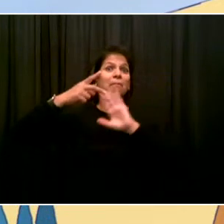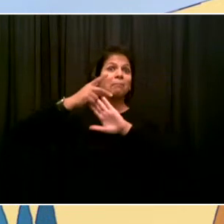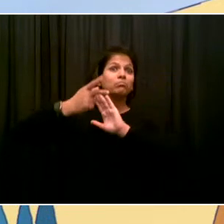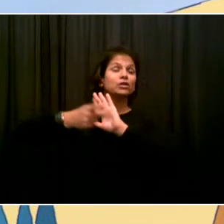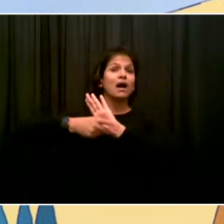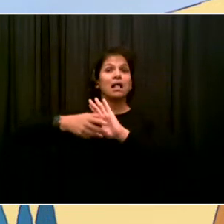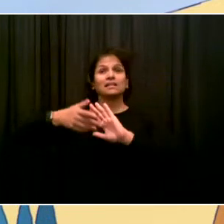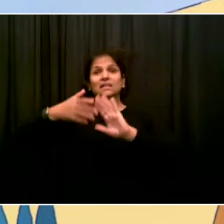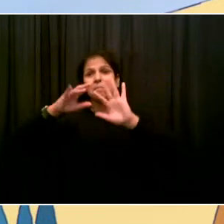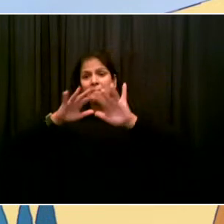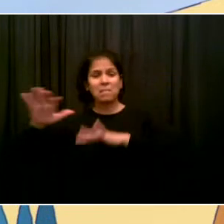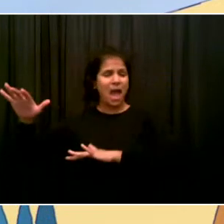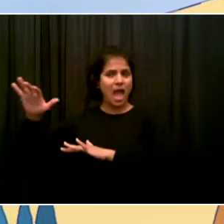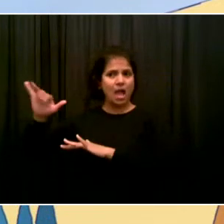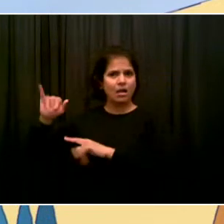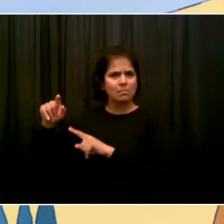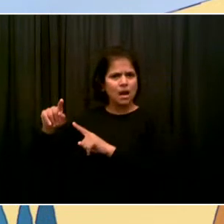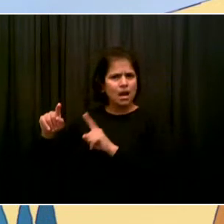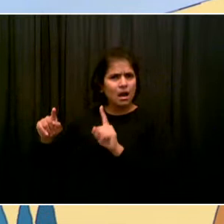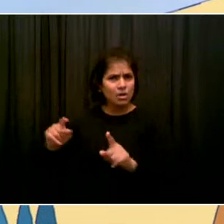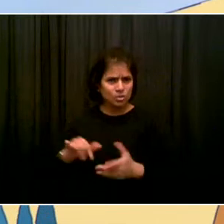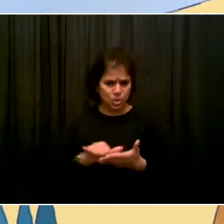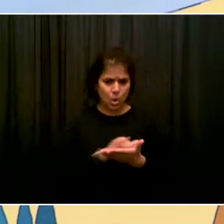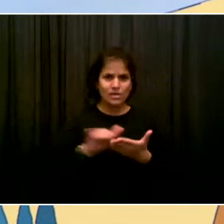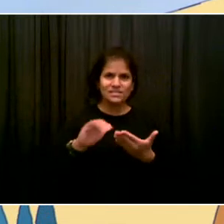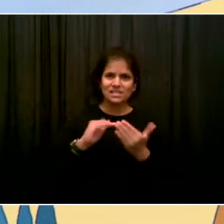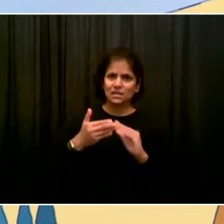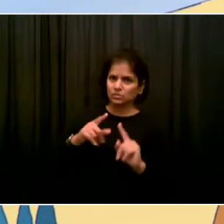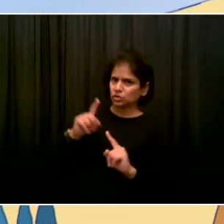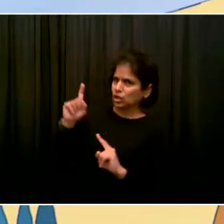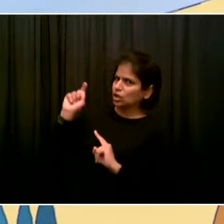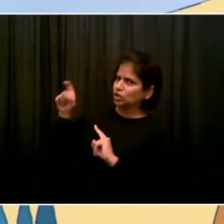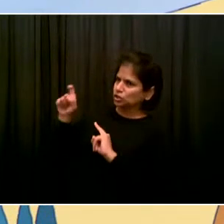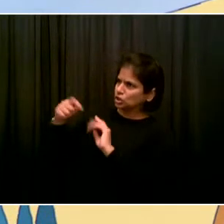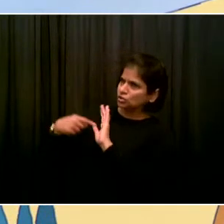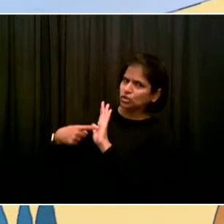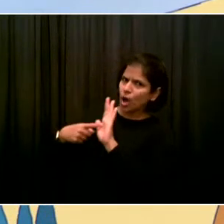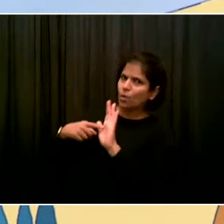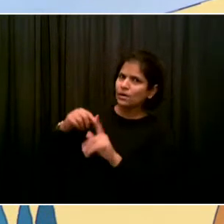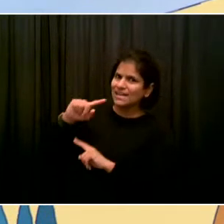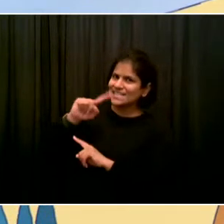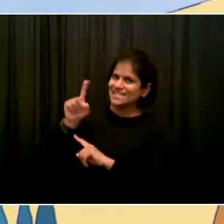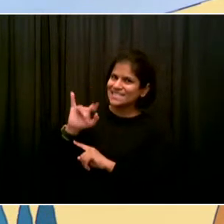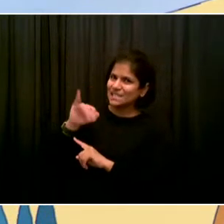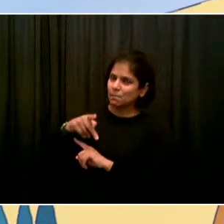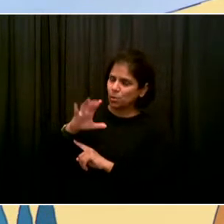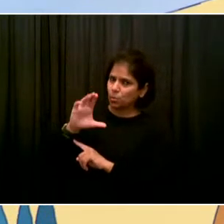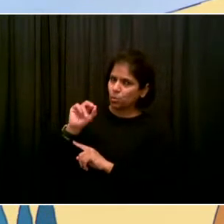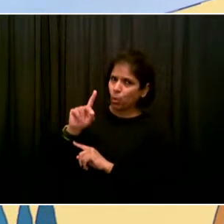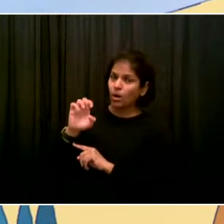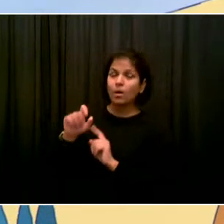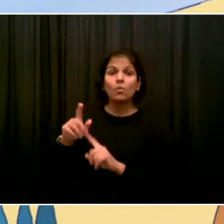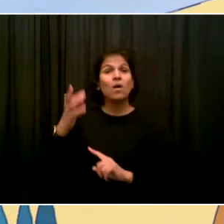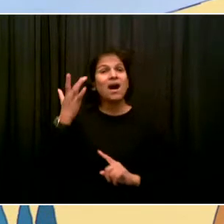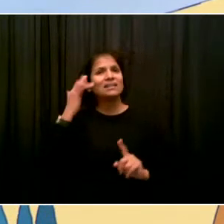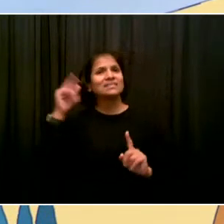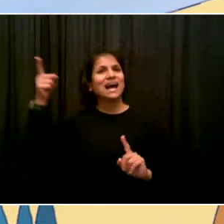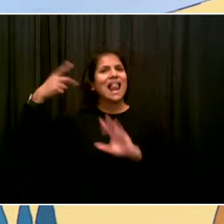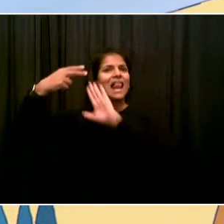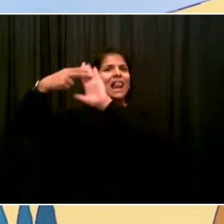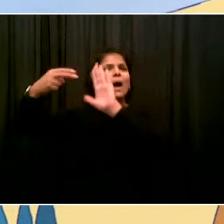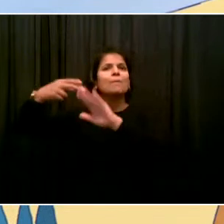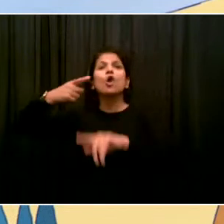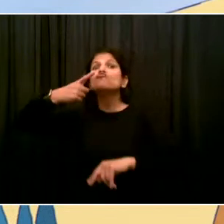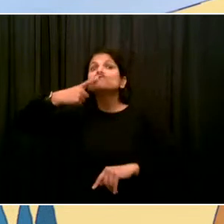their communities had gone down and the red zones are no longer justified. But the city did not release those numbers despite many requests from the electeds and the